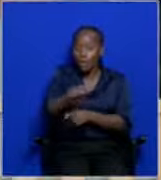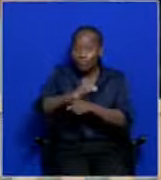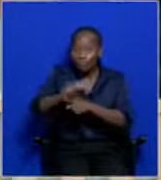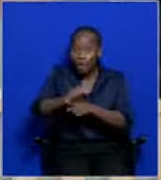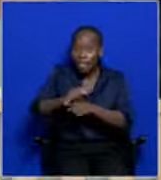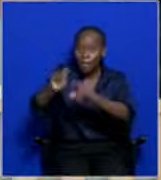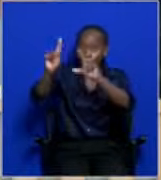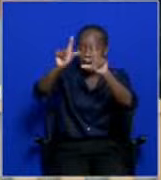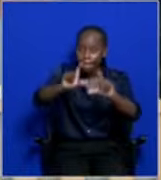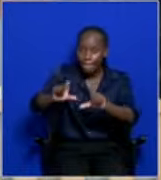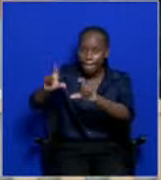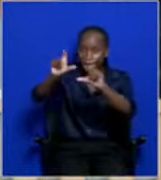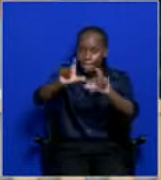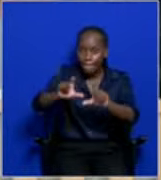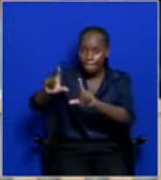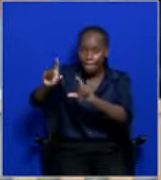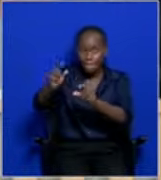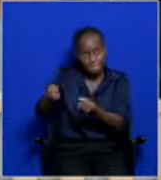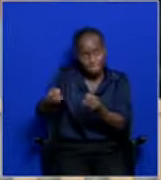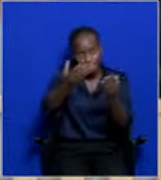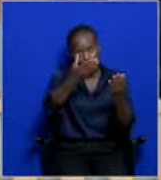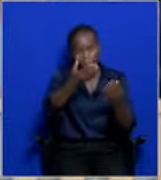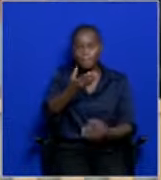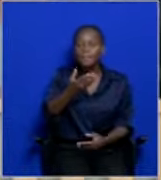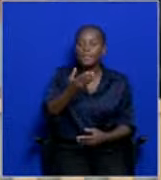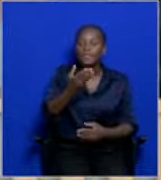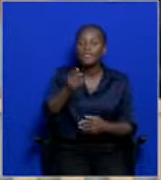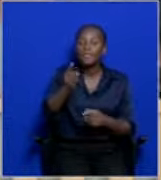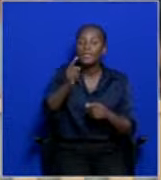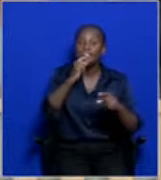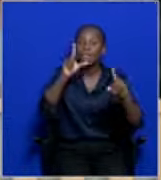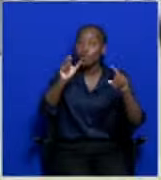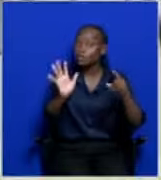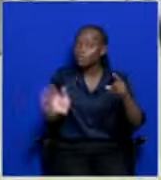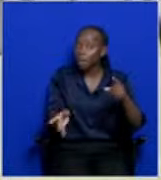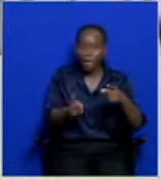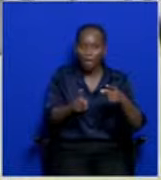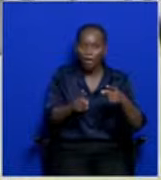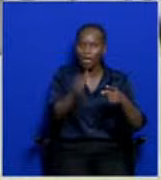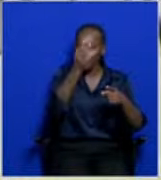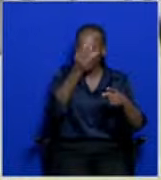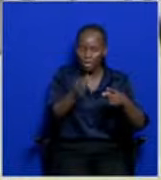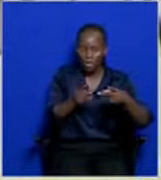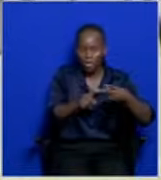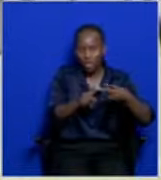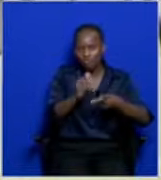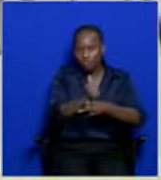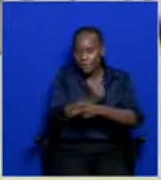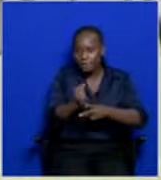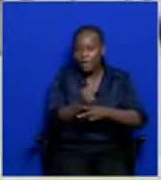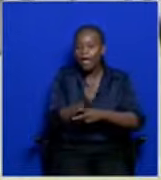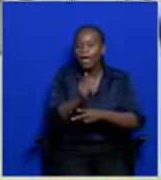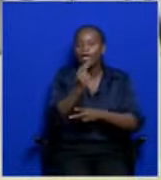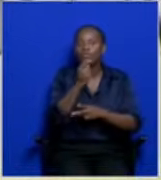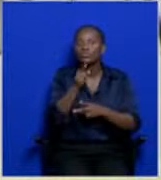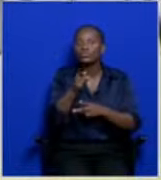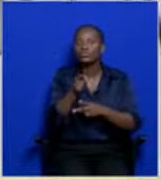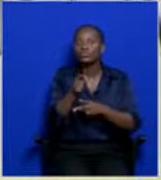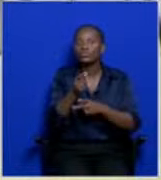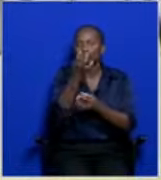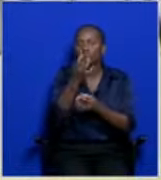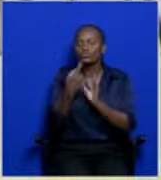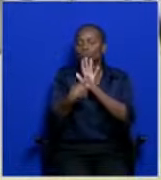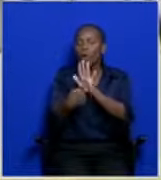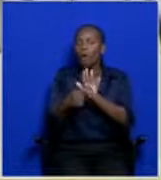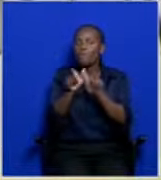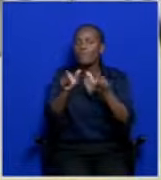with a register, who were the people that were there. We have a register. So we did that, and the photos